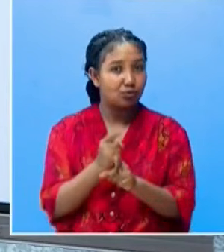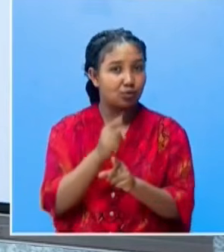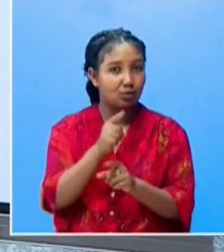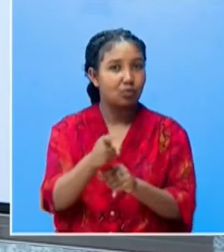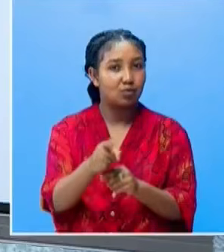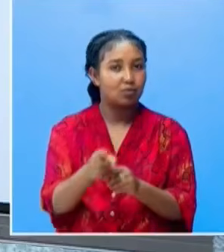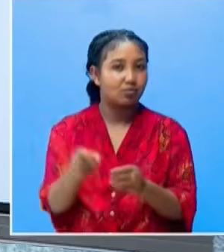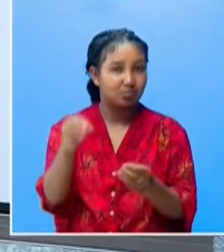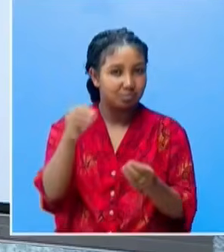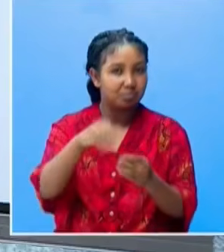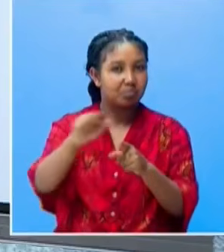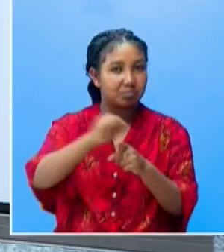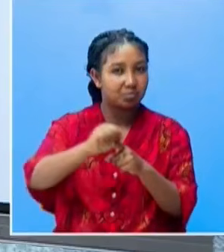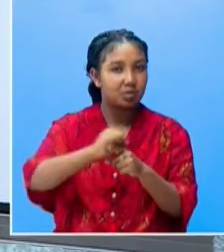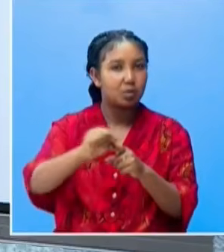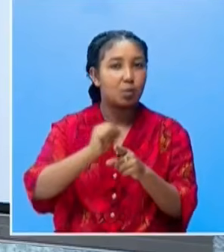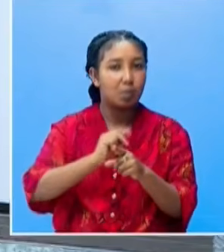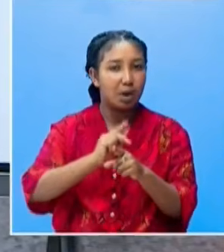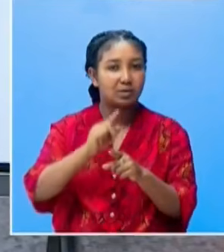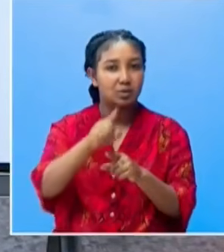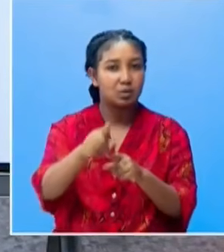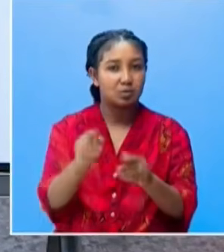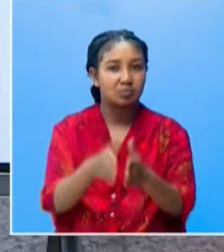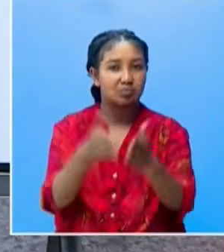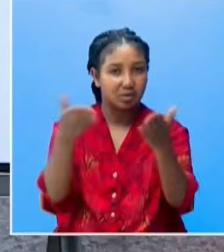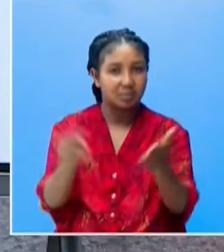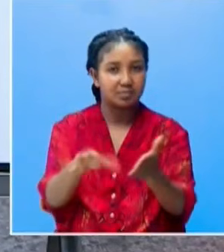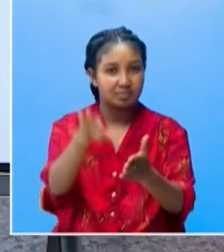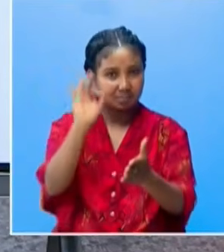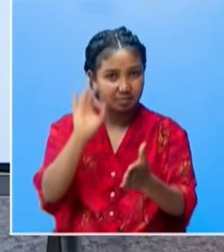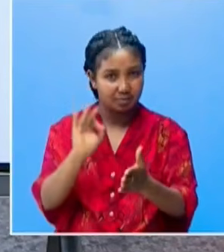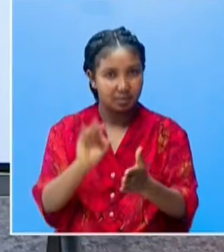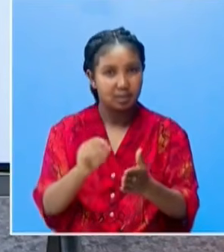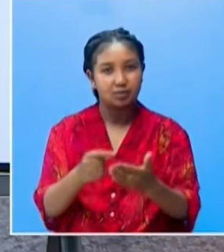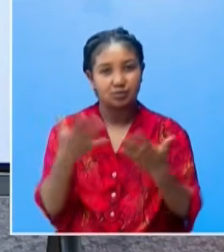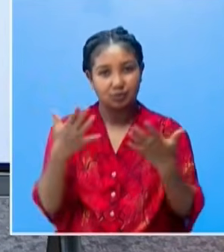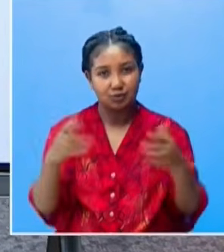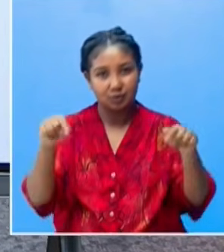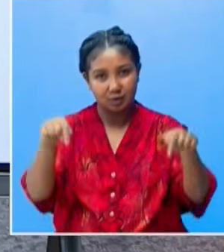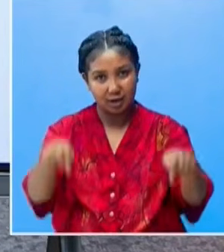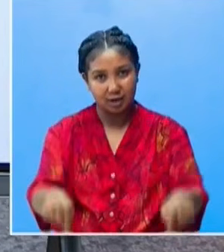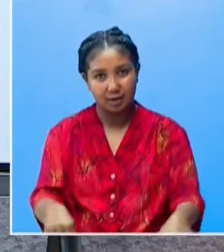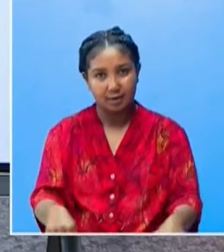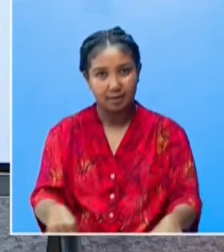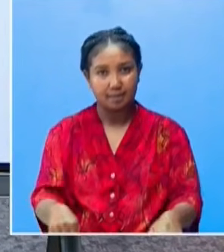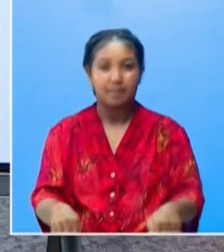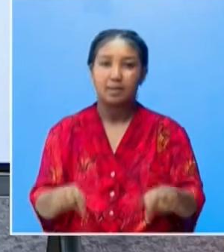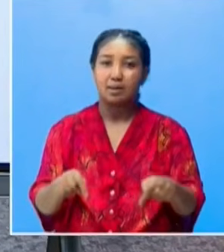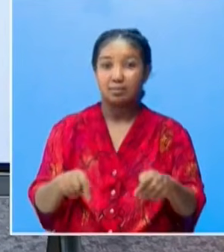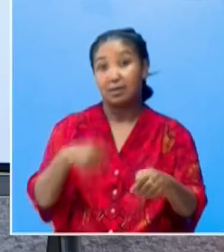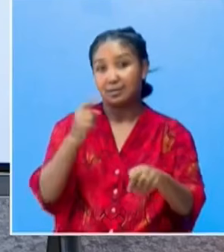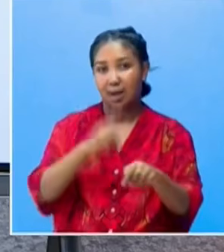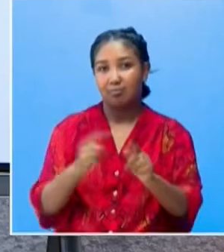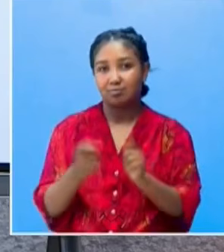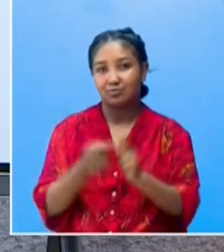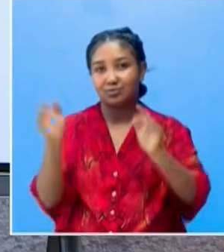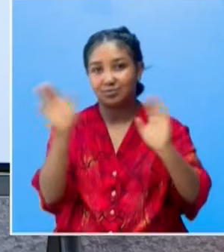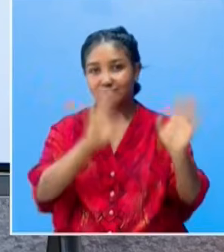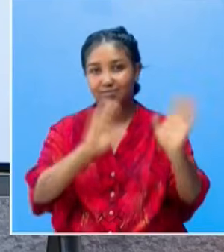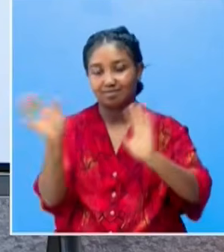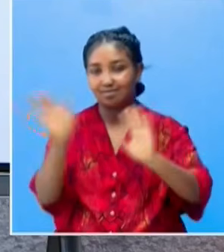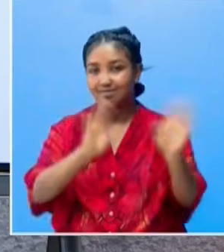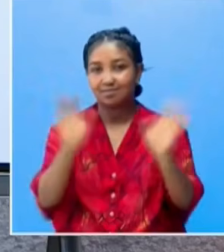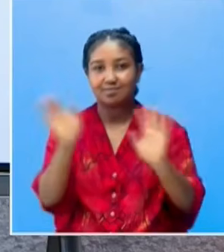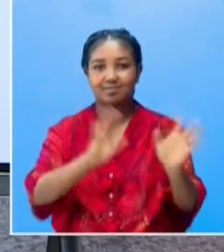more exercises to practice in your textbook. This is all what I have for today. I will see you next week. Until